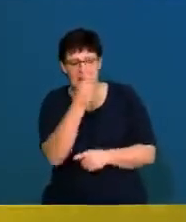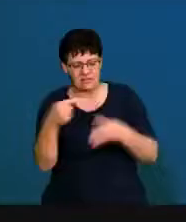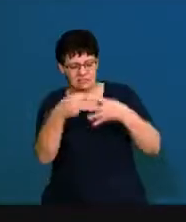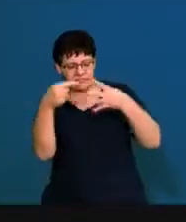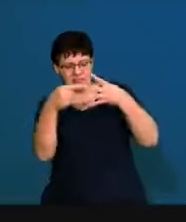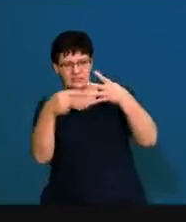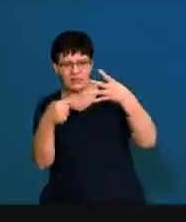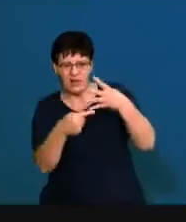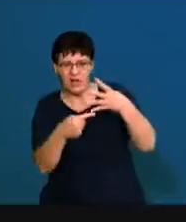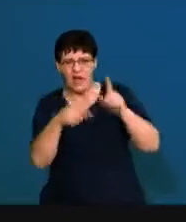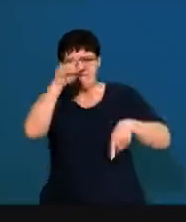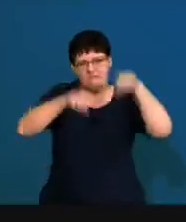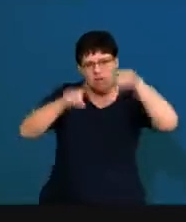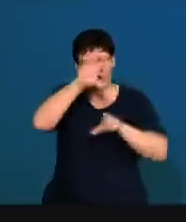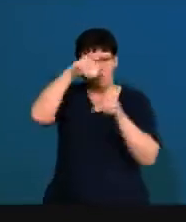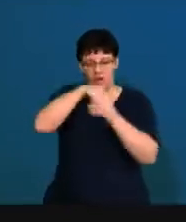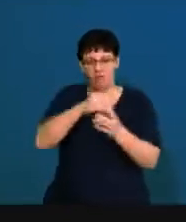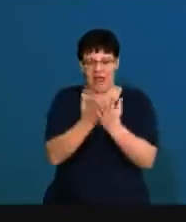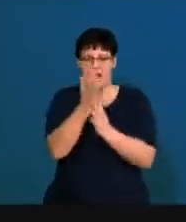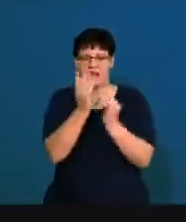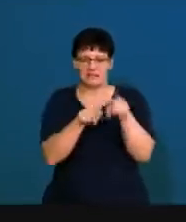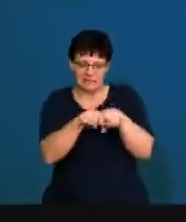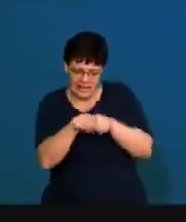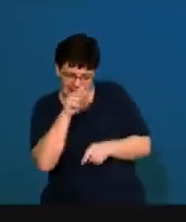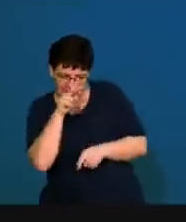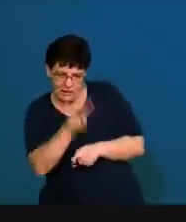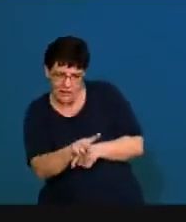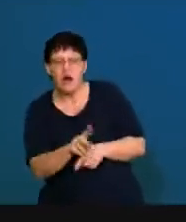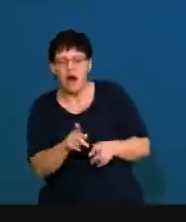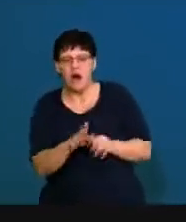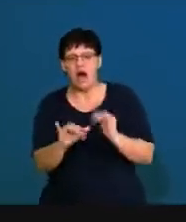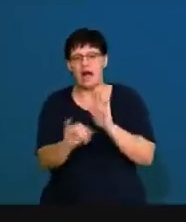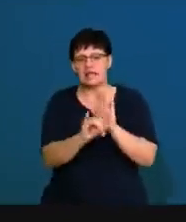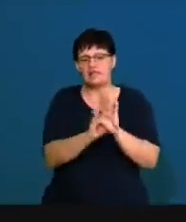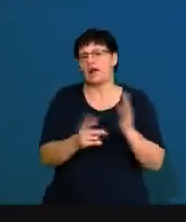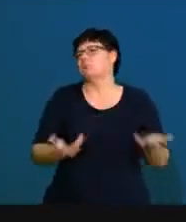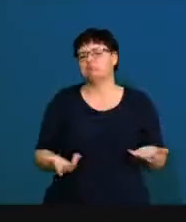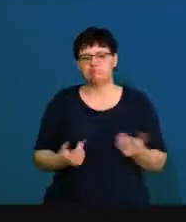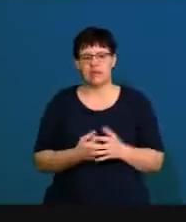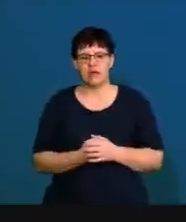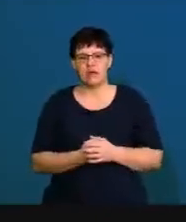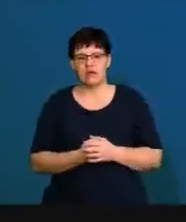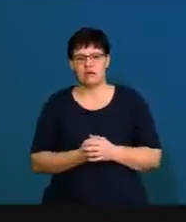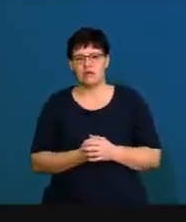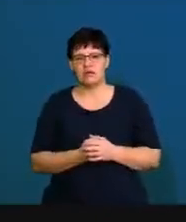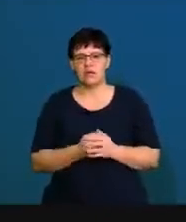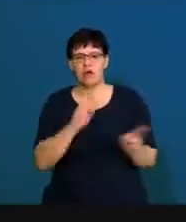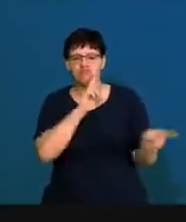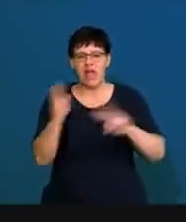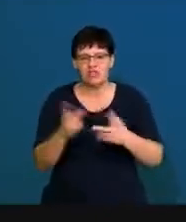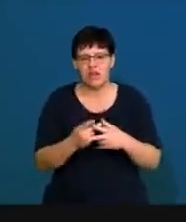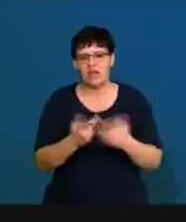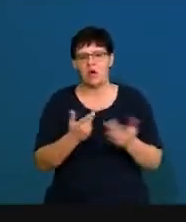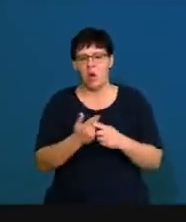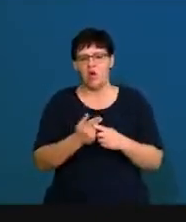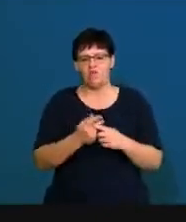of variables involved in experiments. Be able to identify, say for argument's sake, we'll talk about reaction kinetics or rates